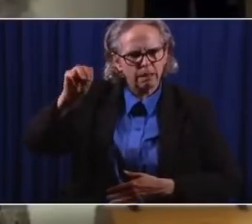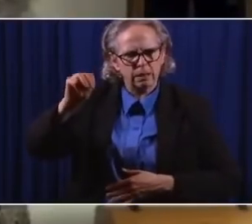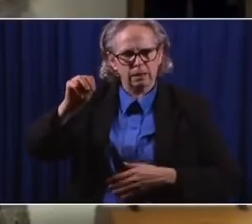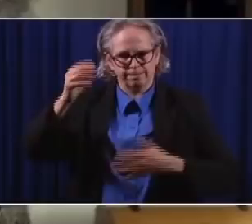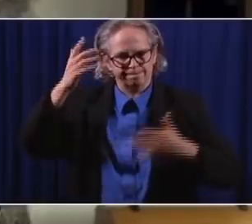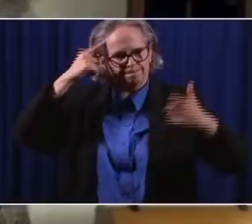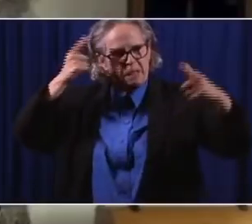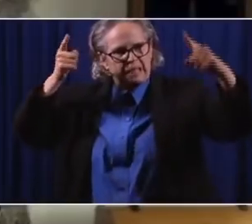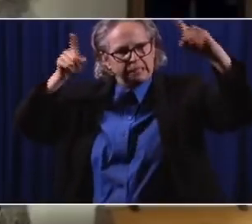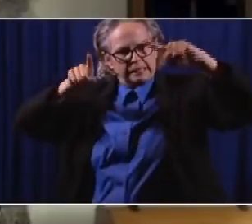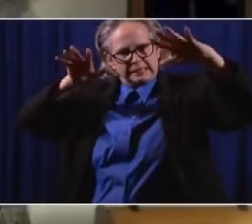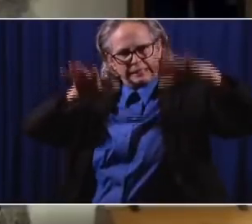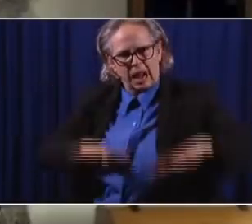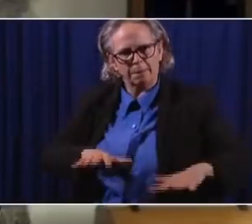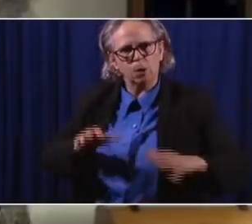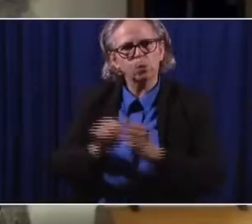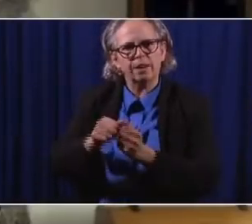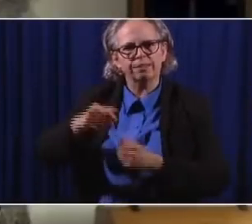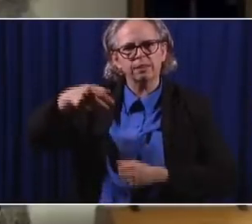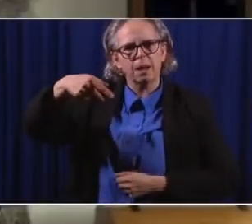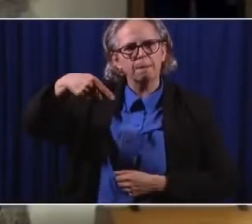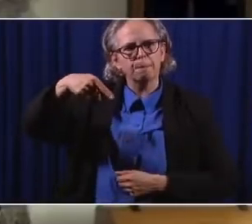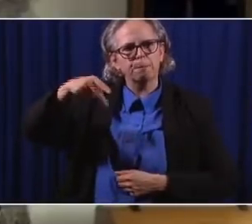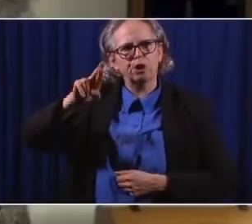organizations that Ohio sued.